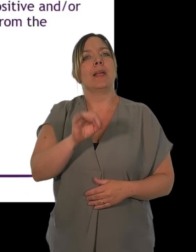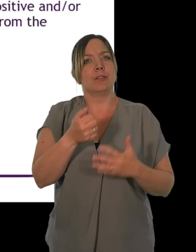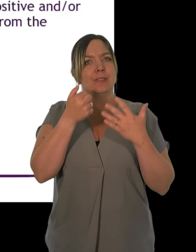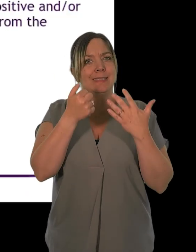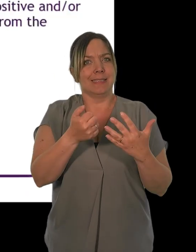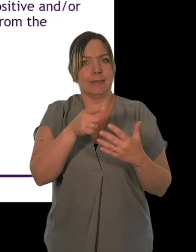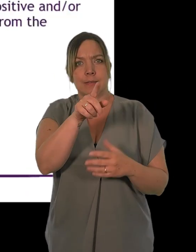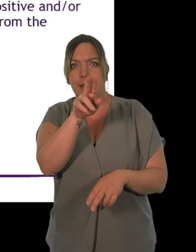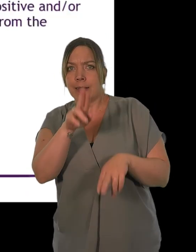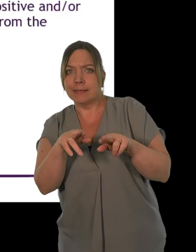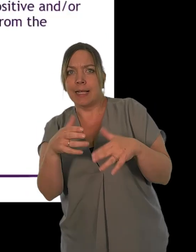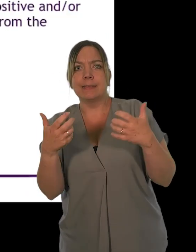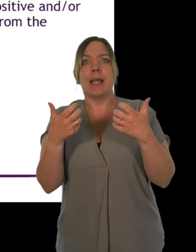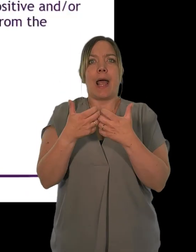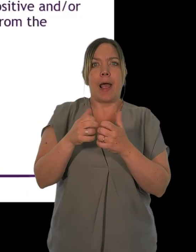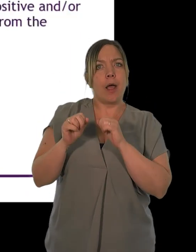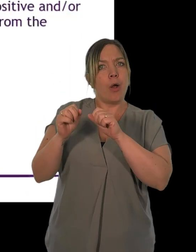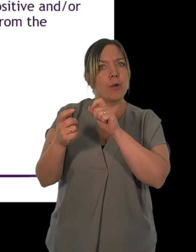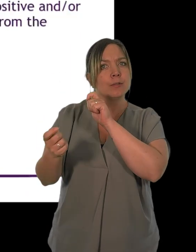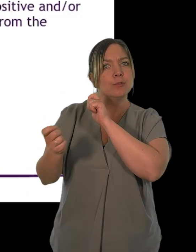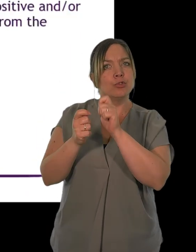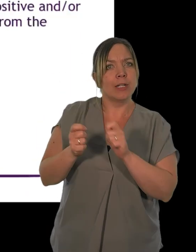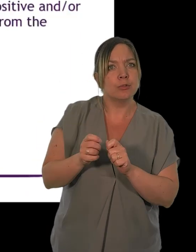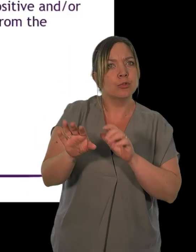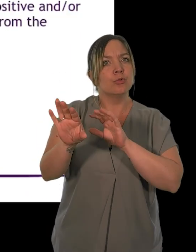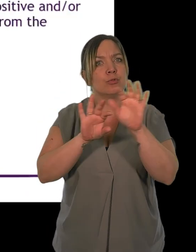culture and behaviours at Chaffinch Group.